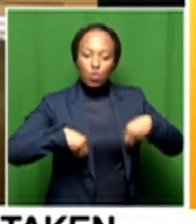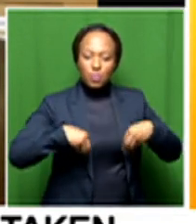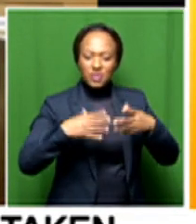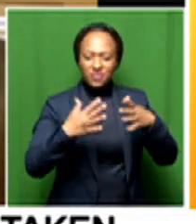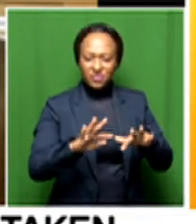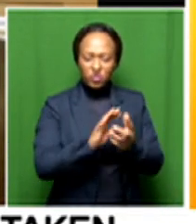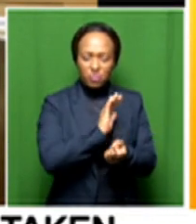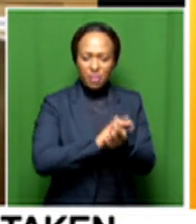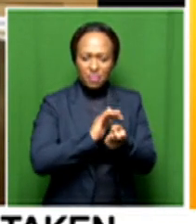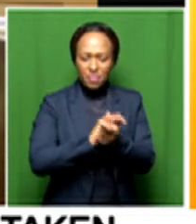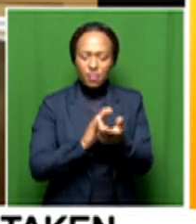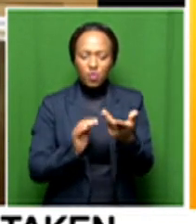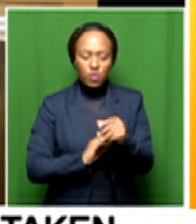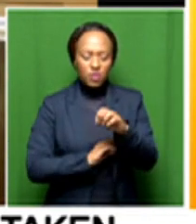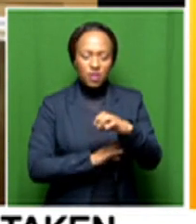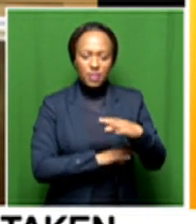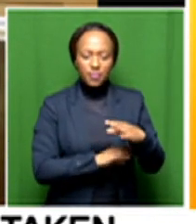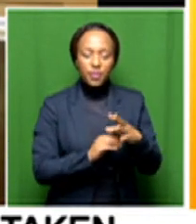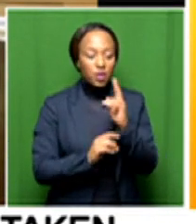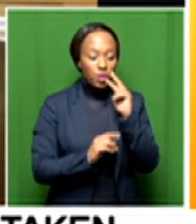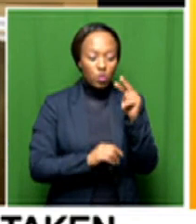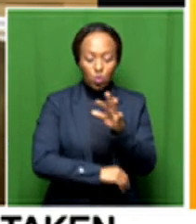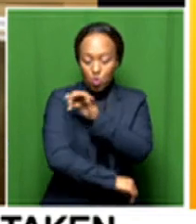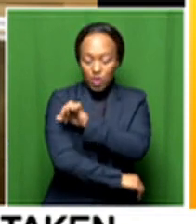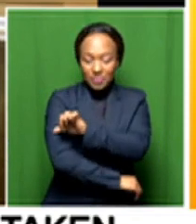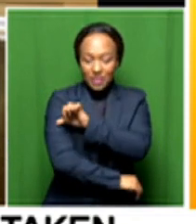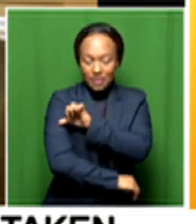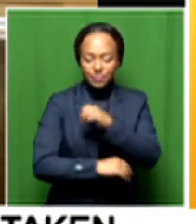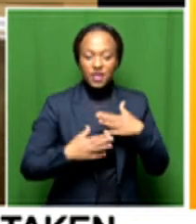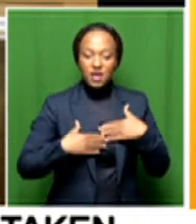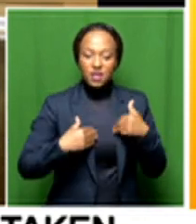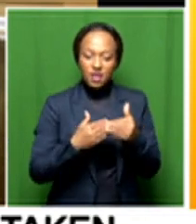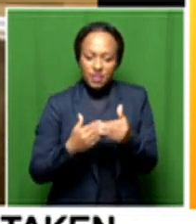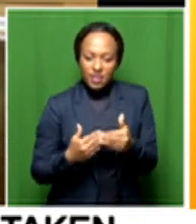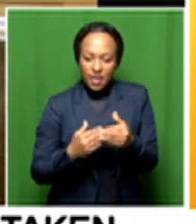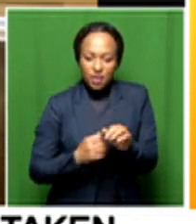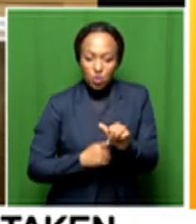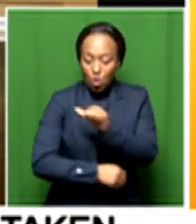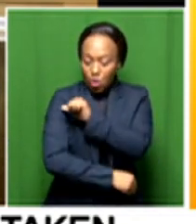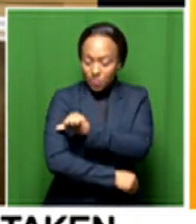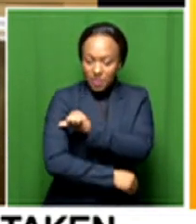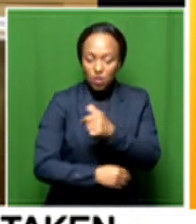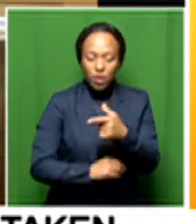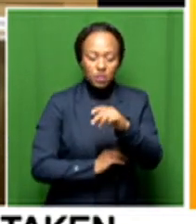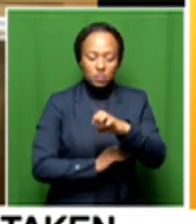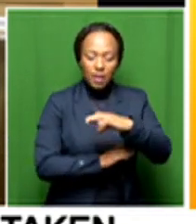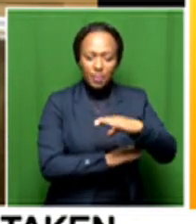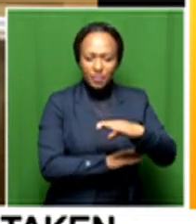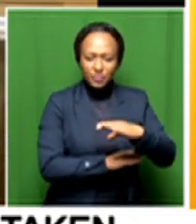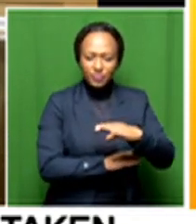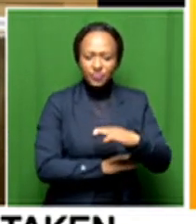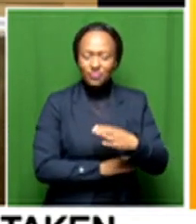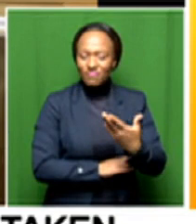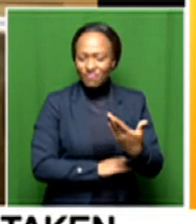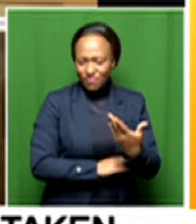taken place in the Eastern Cape. When we look at the hospitals and the state of your health care and your hospitals within the Eastern Cape, one